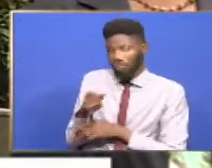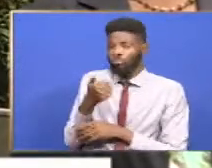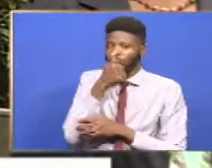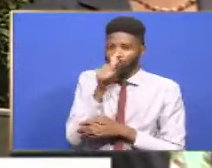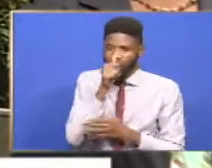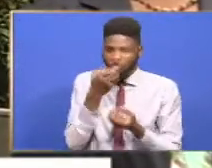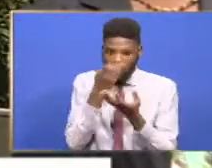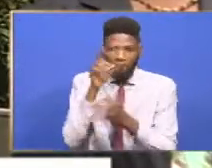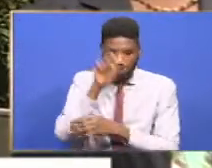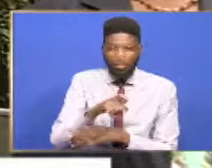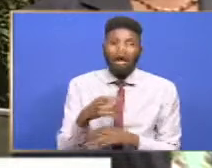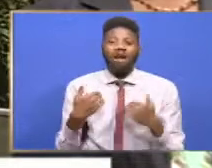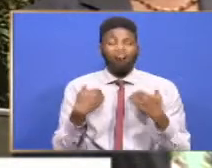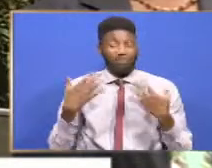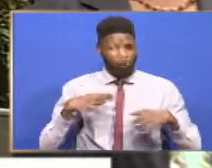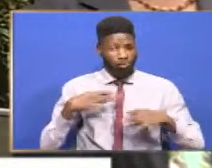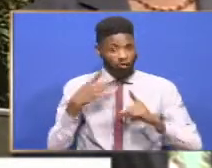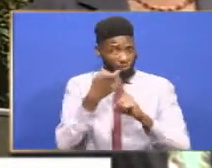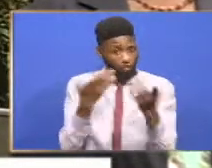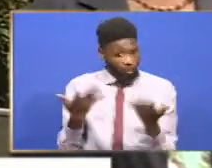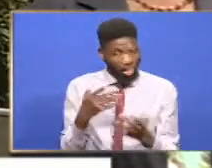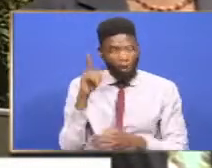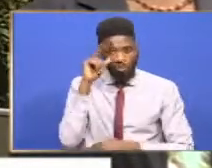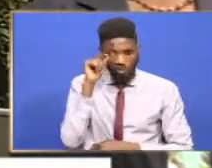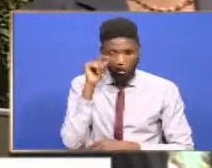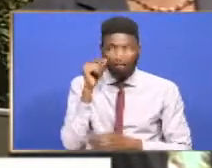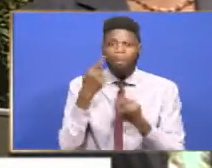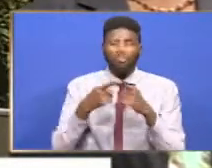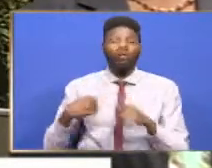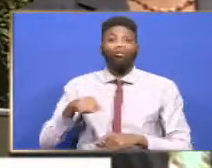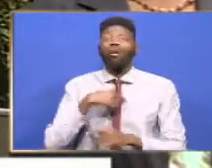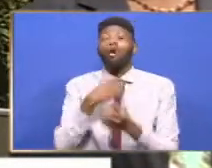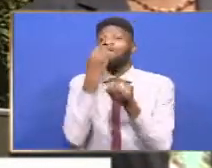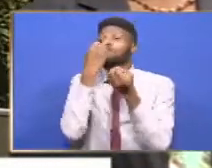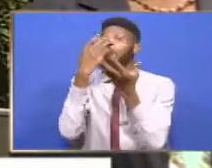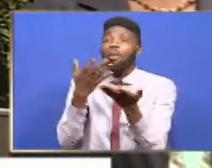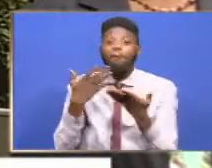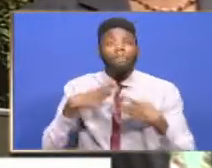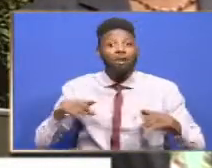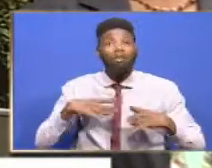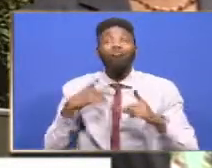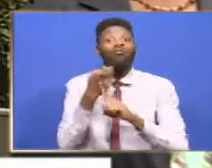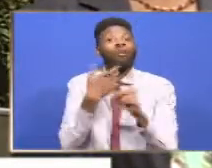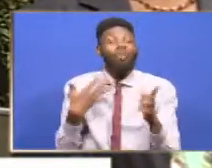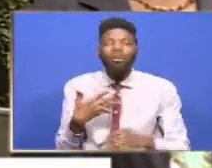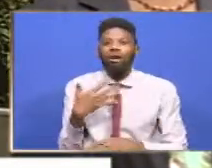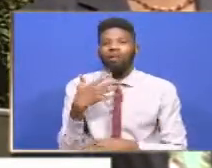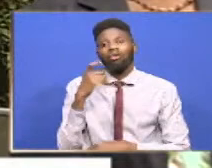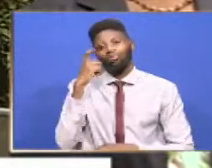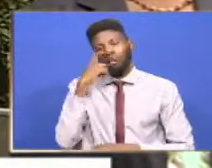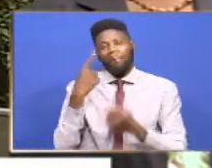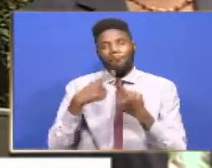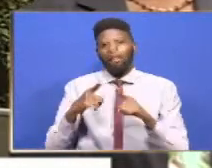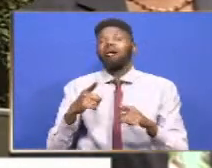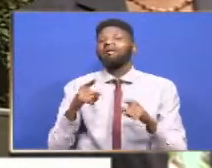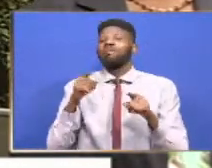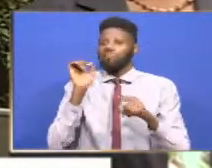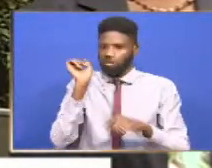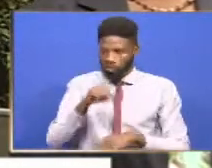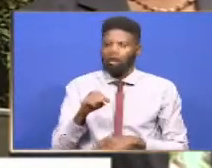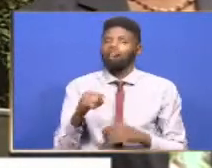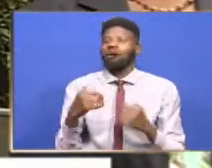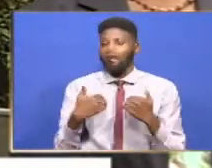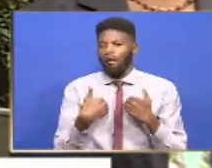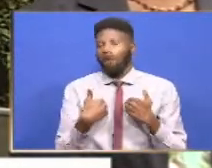from Mombasa, but we didn't disclose that these people actually came from Sudan, but they are captured in our line list.